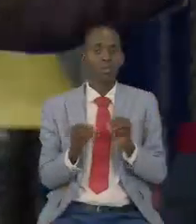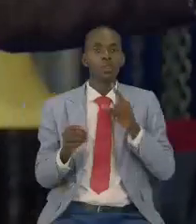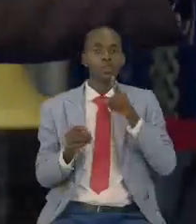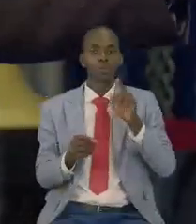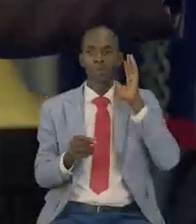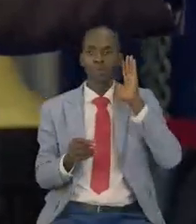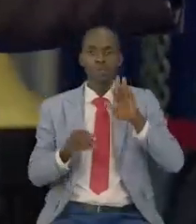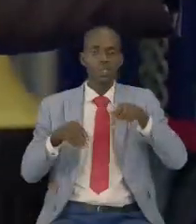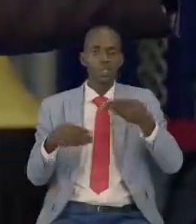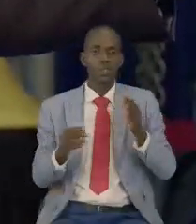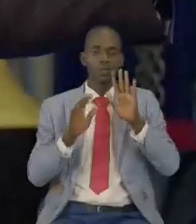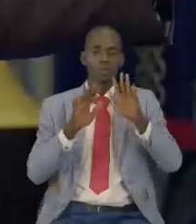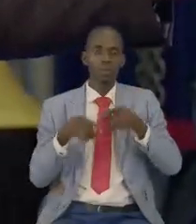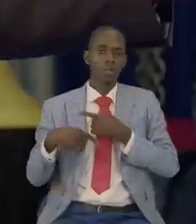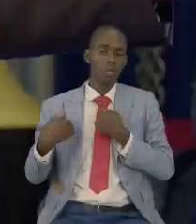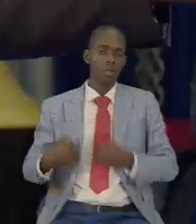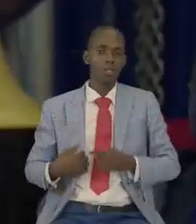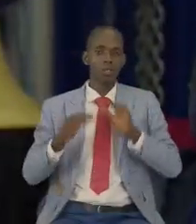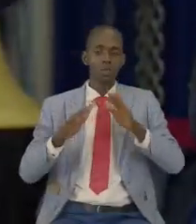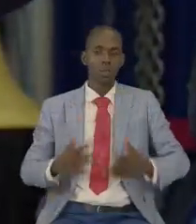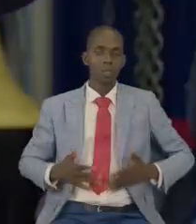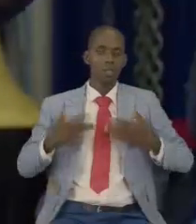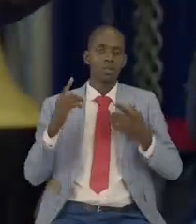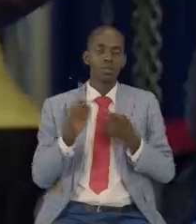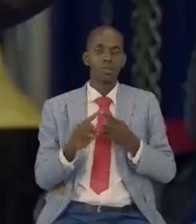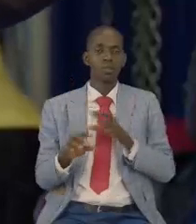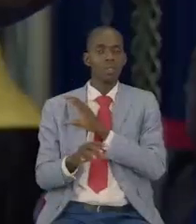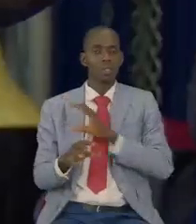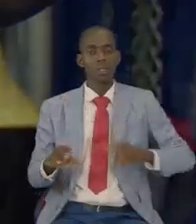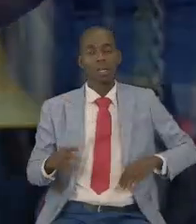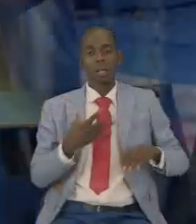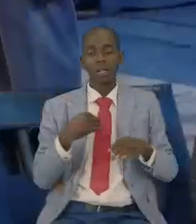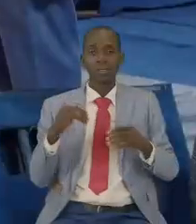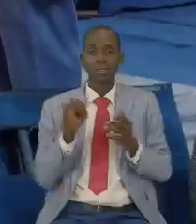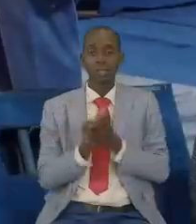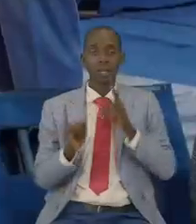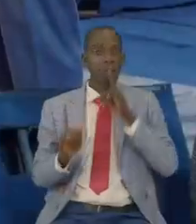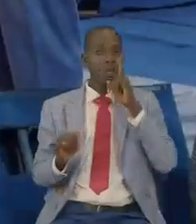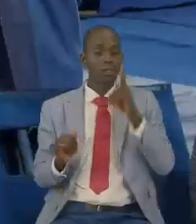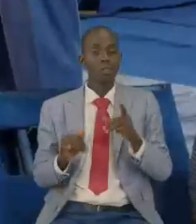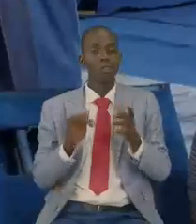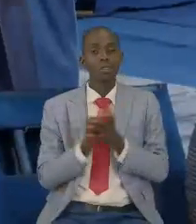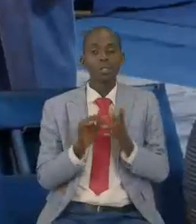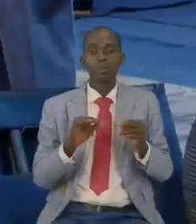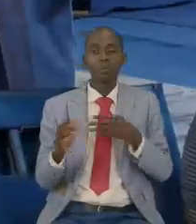to Christ, and you have assurance that no matter what happens, you will reign